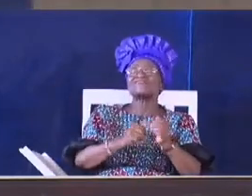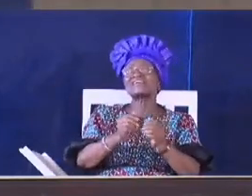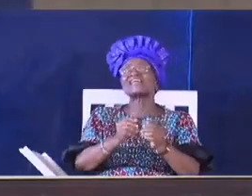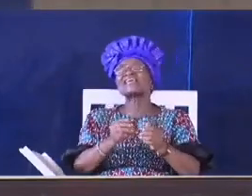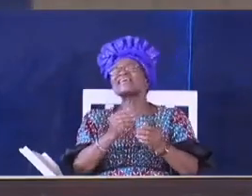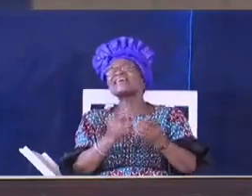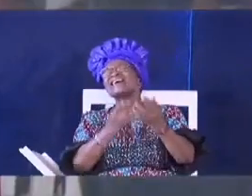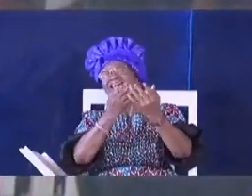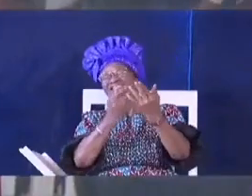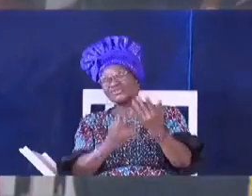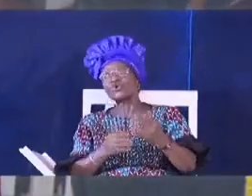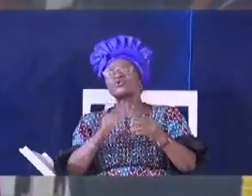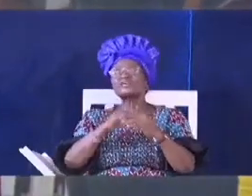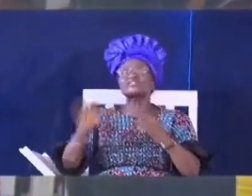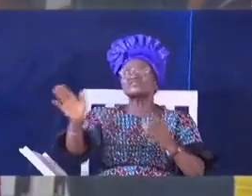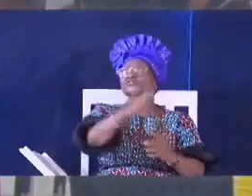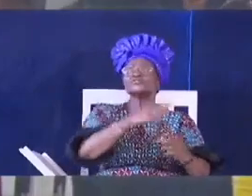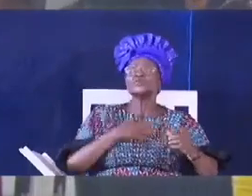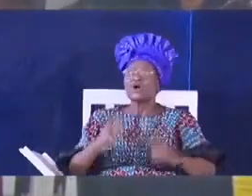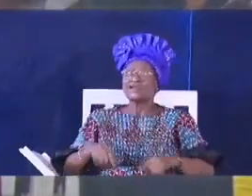today.